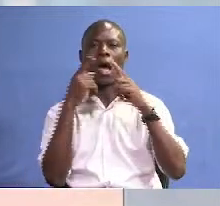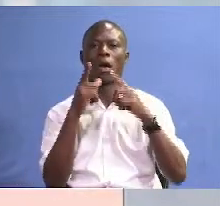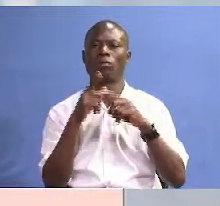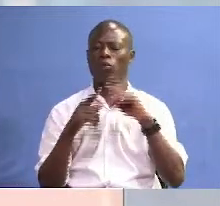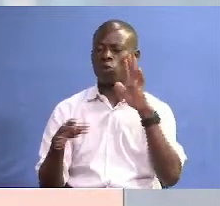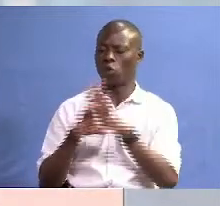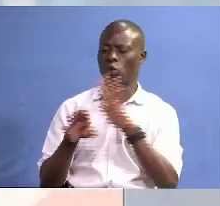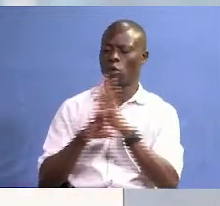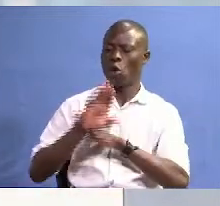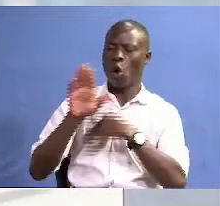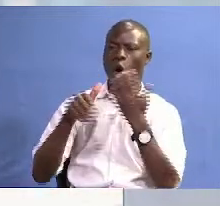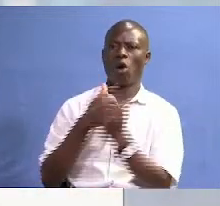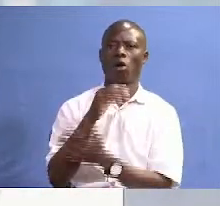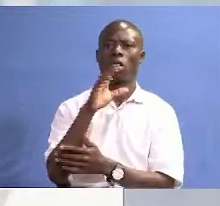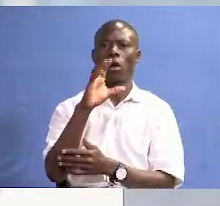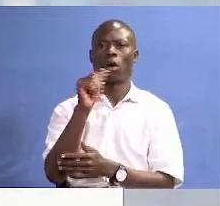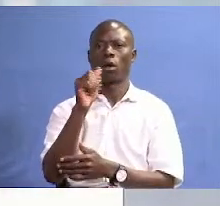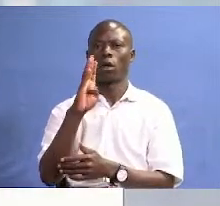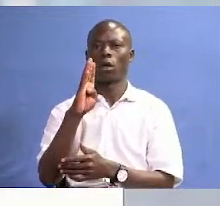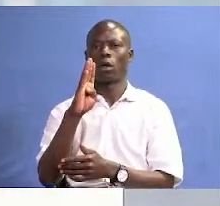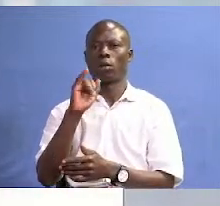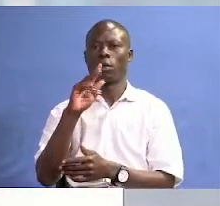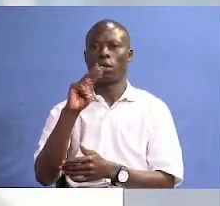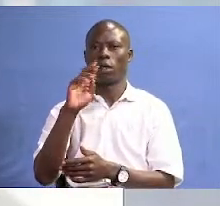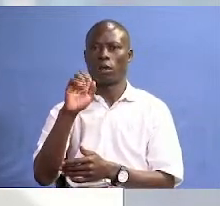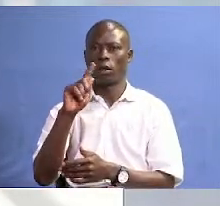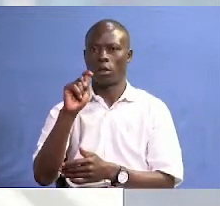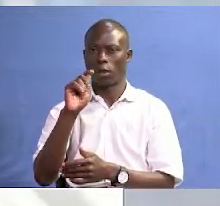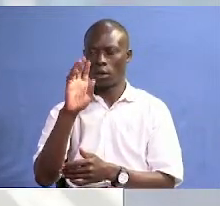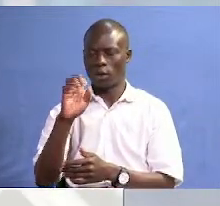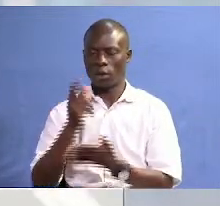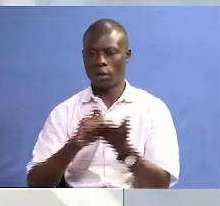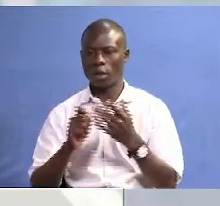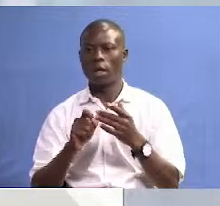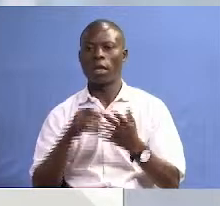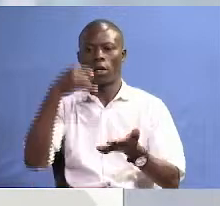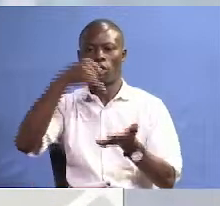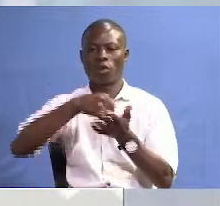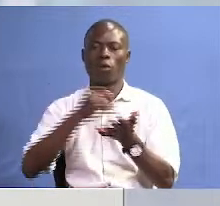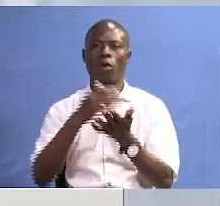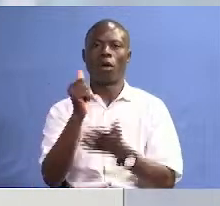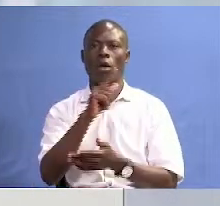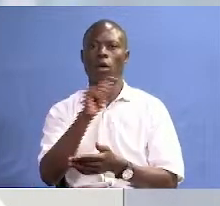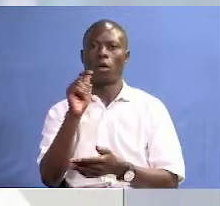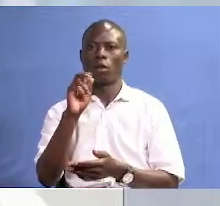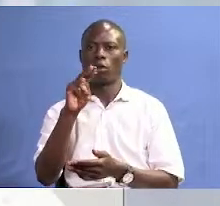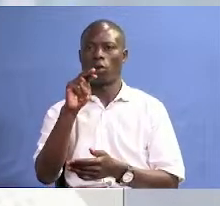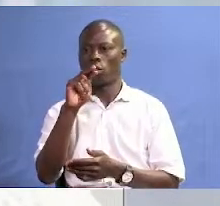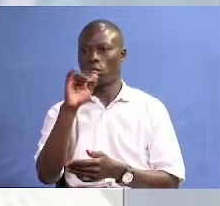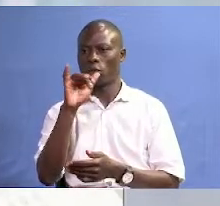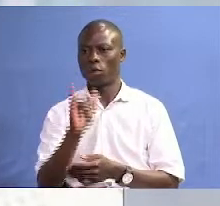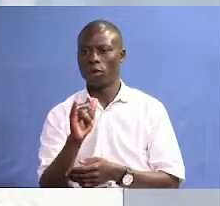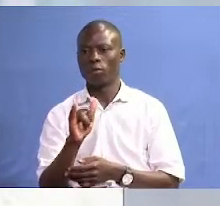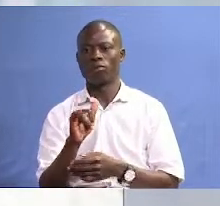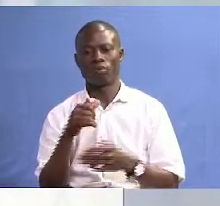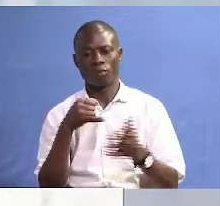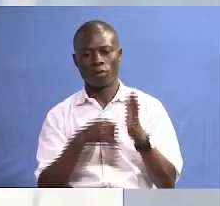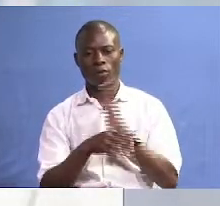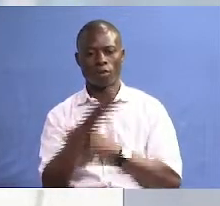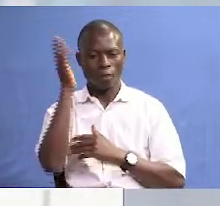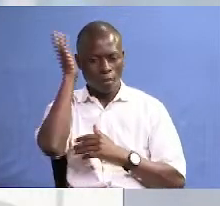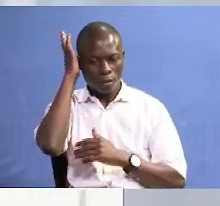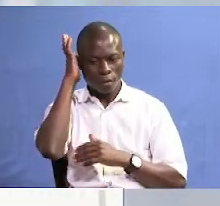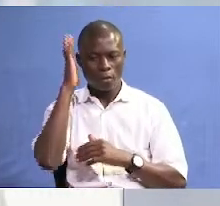all cabinet secretaries, including the Attorney General, but with an exception of Prime Cabinet Secretary Musalia Mudavadi and